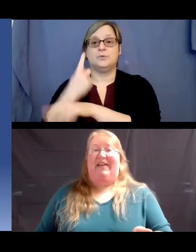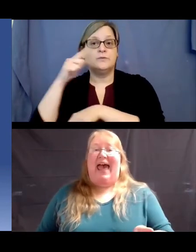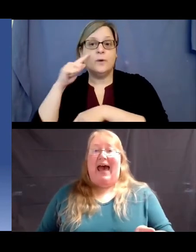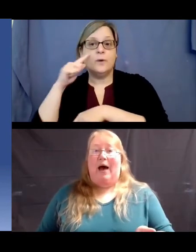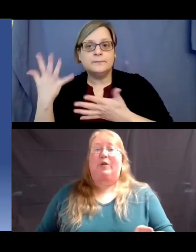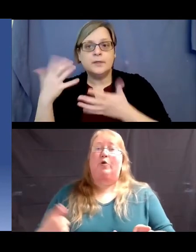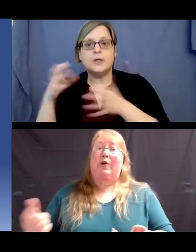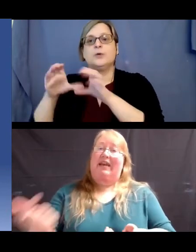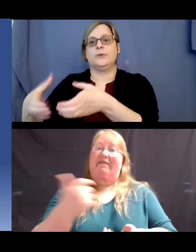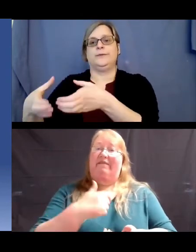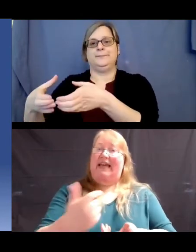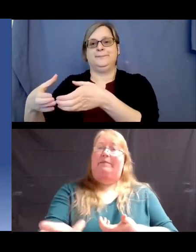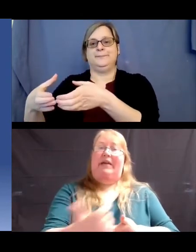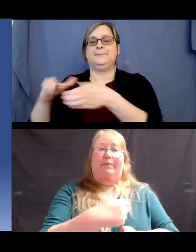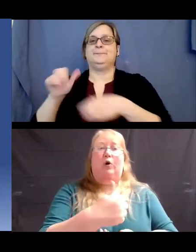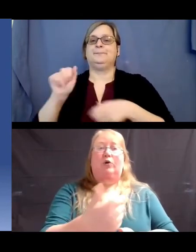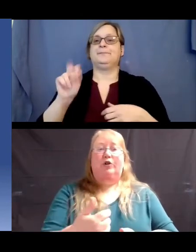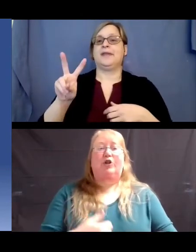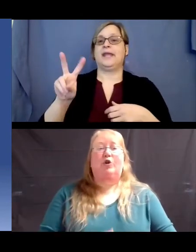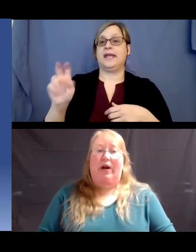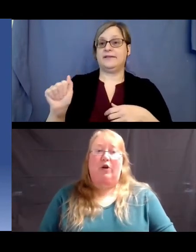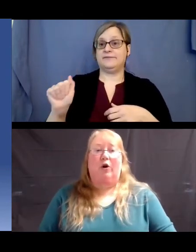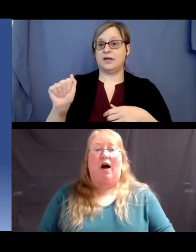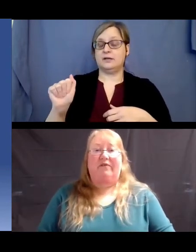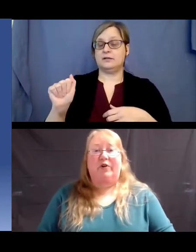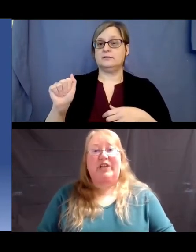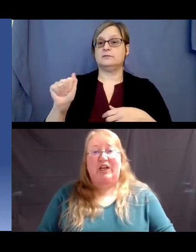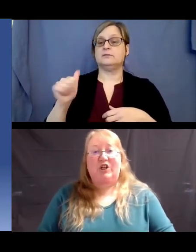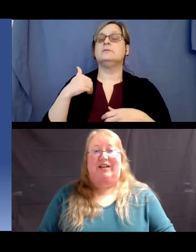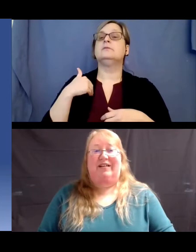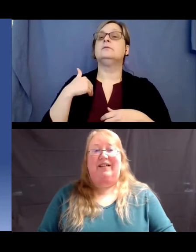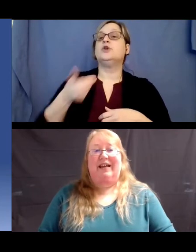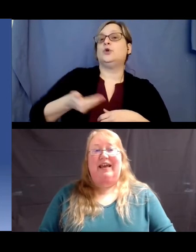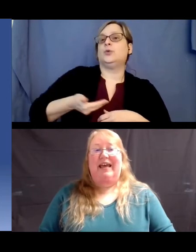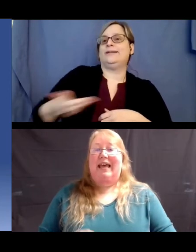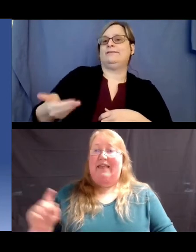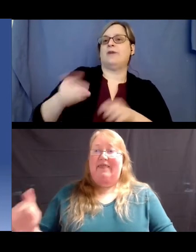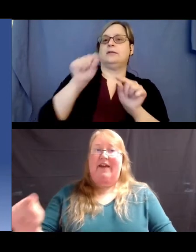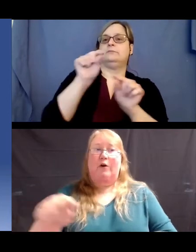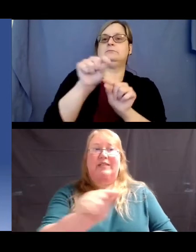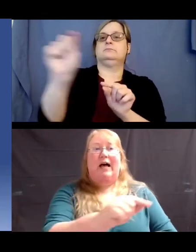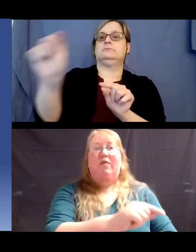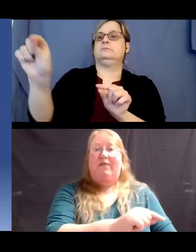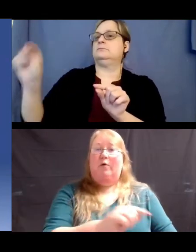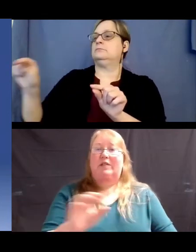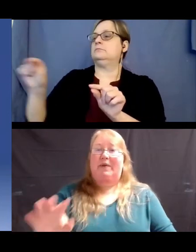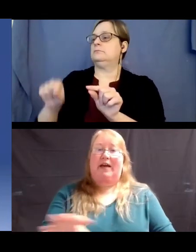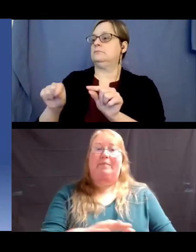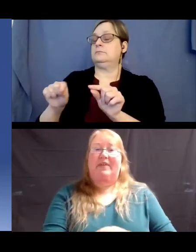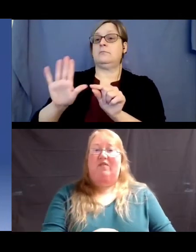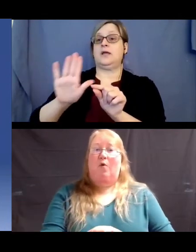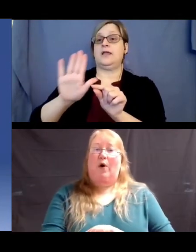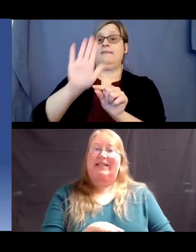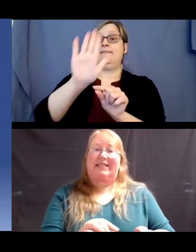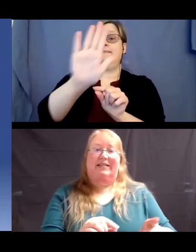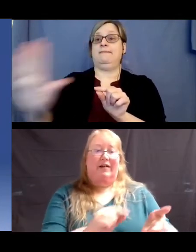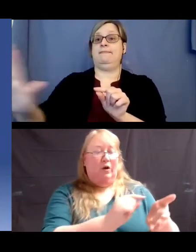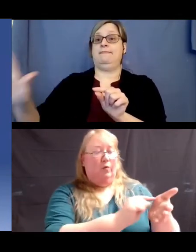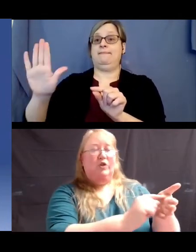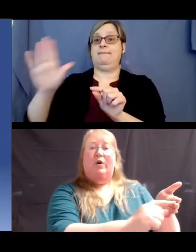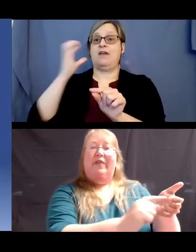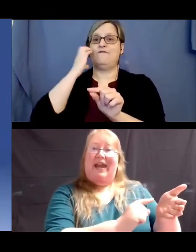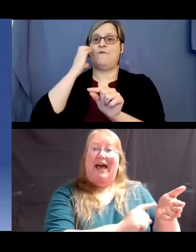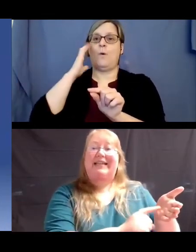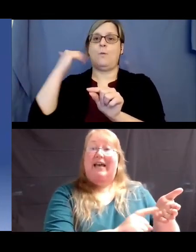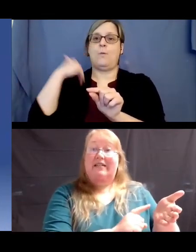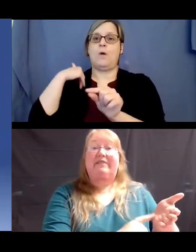the Ava app, you can invite people to join your conversation, and their cell phones pick up their voice,